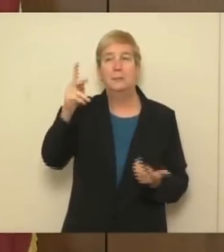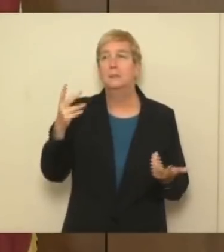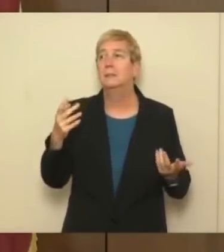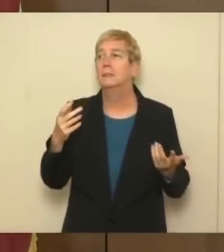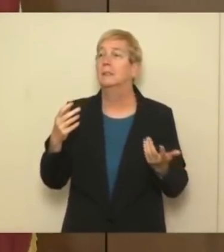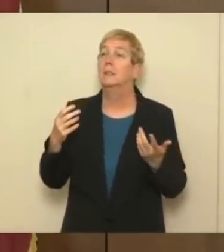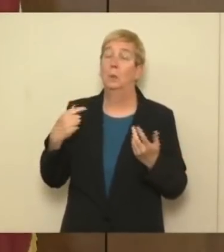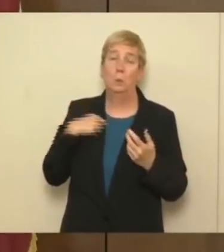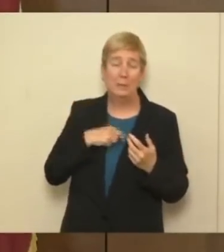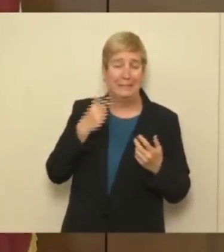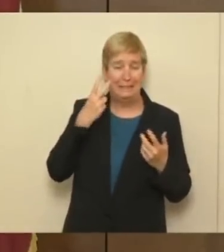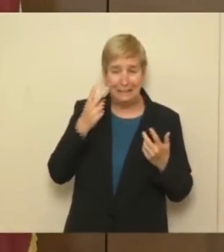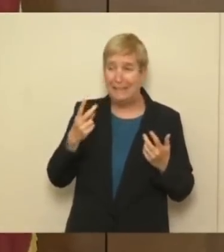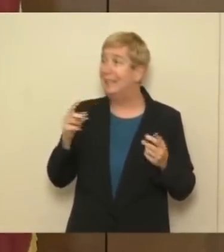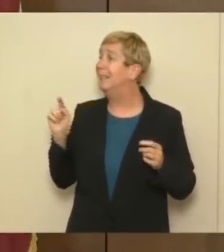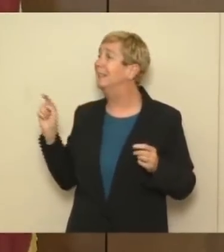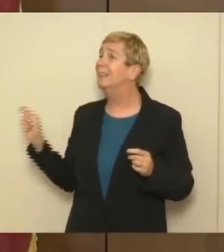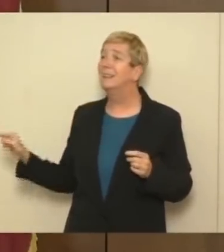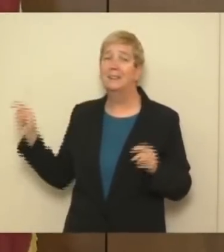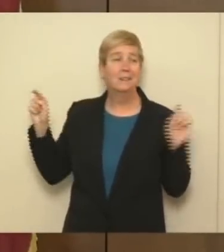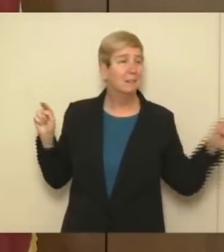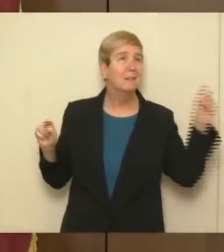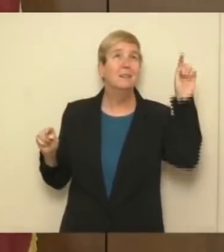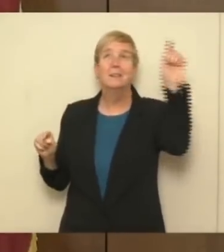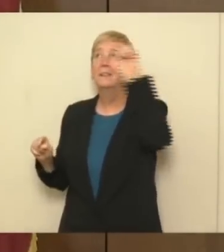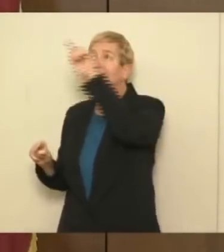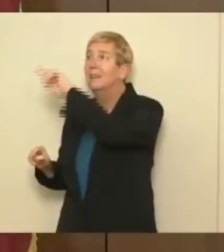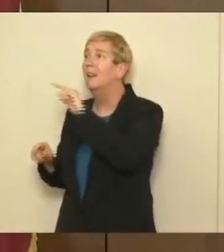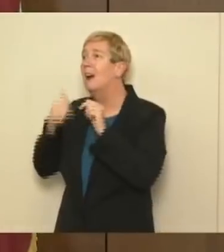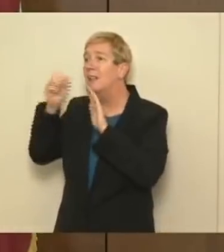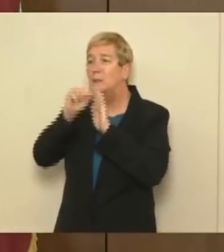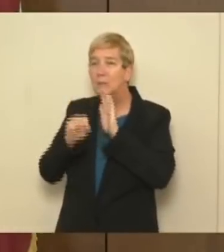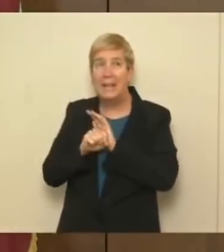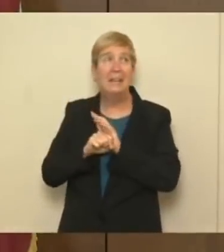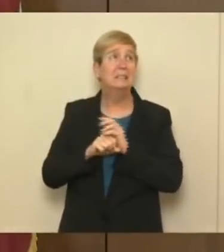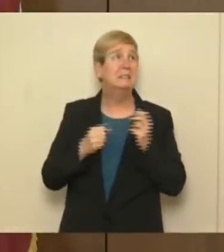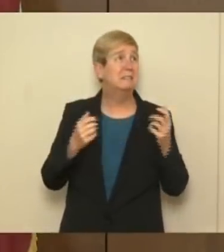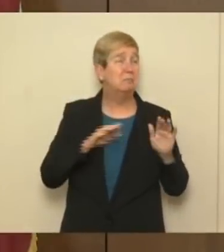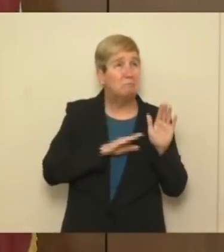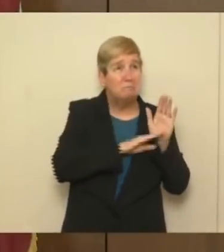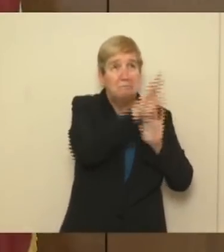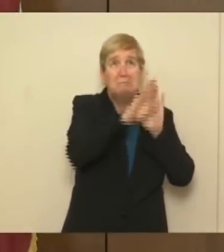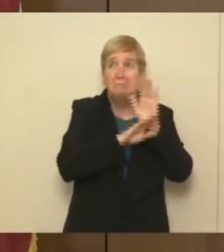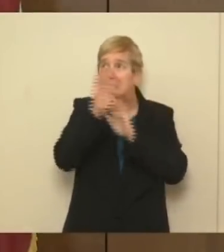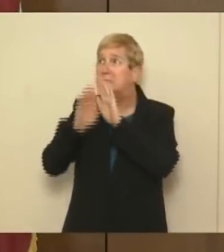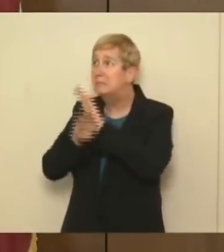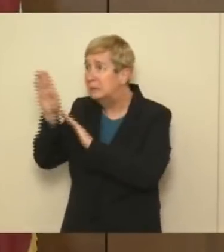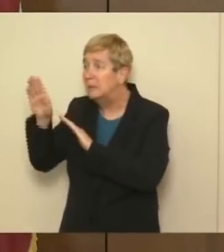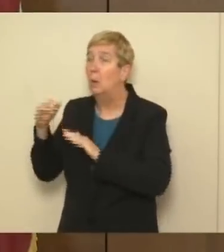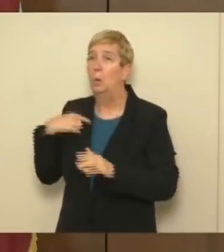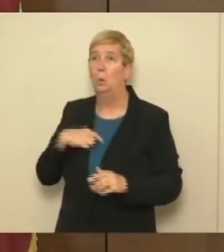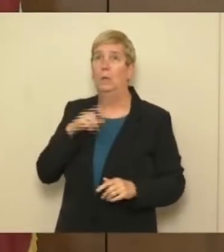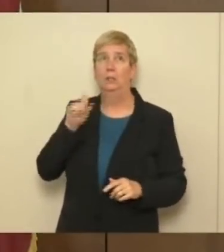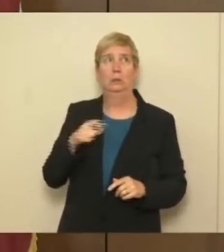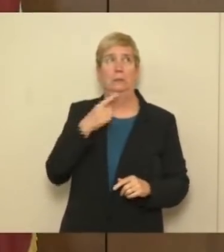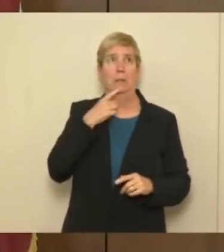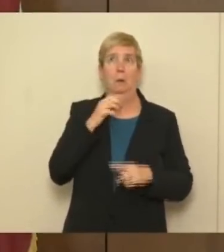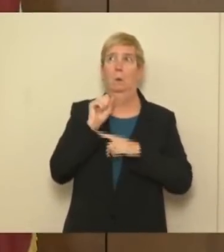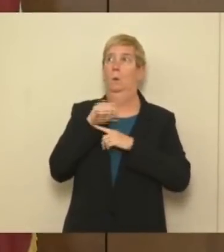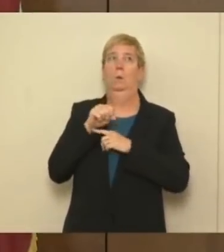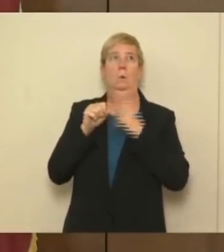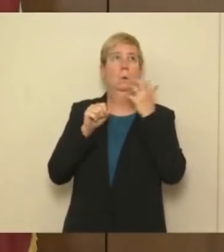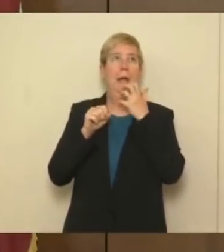positivity rates in the states around us, we should be incredibly concerned because they will bring it